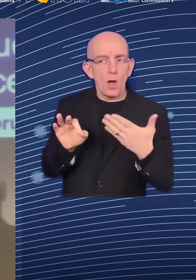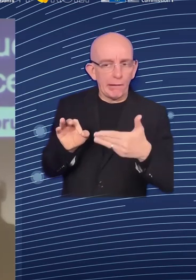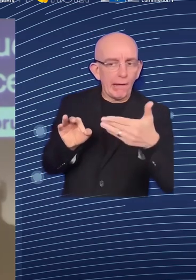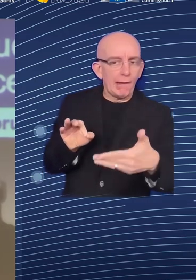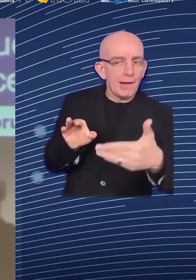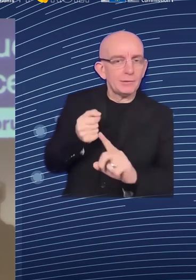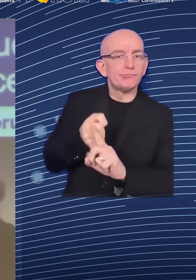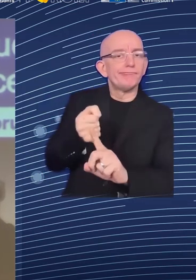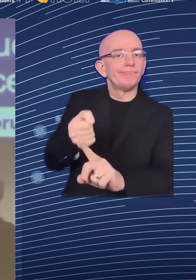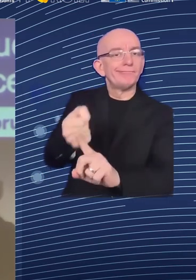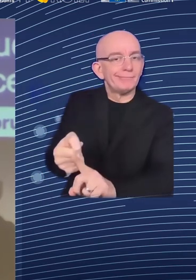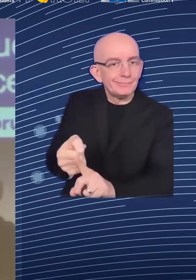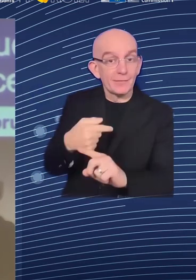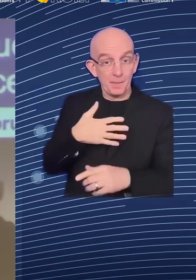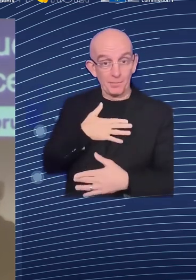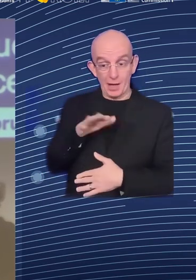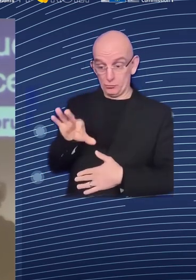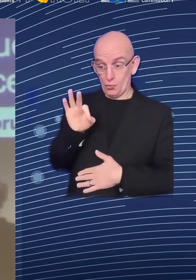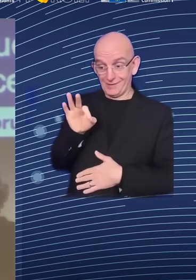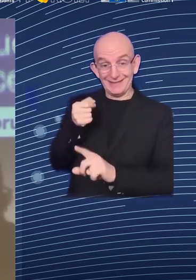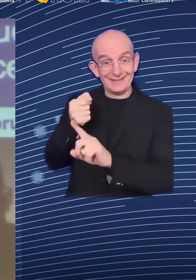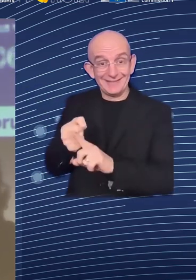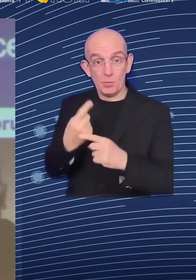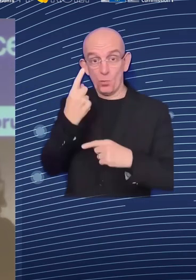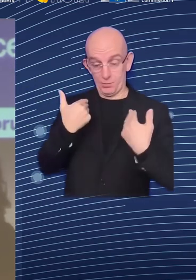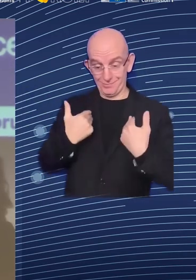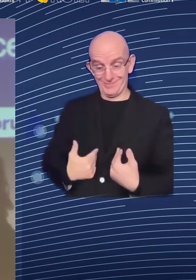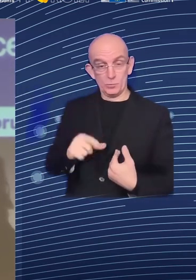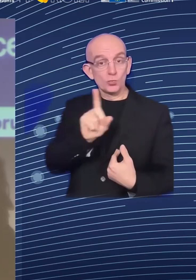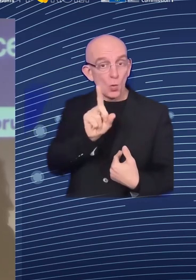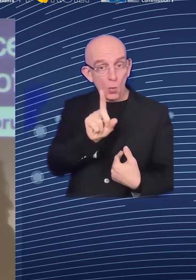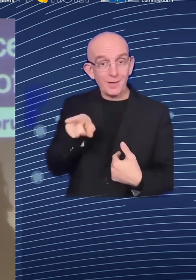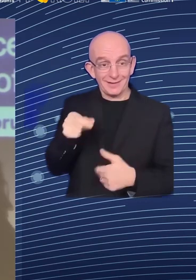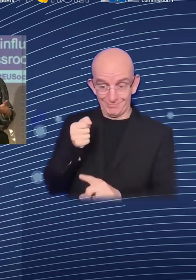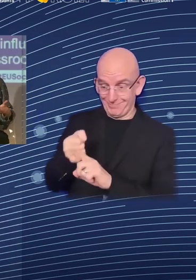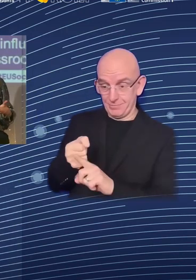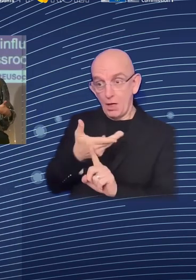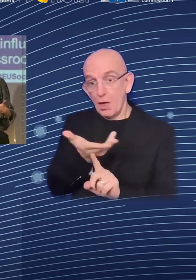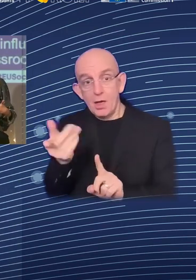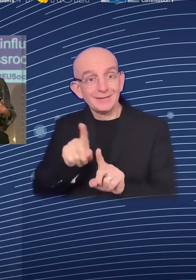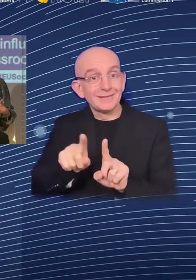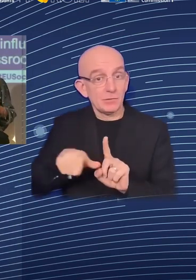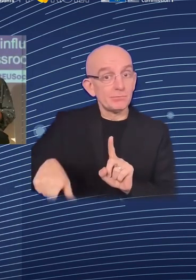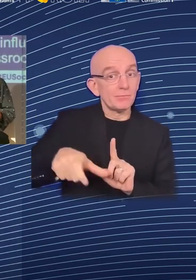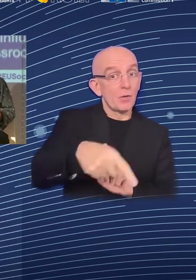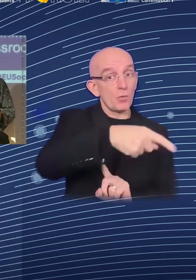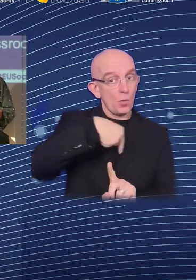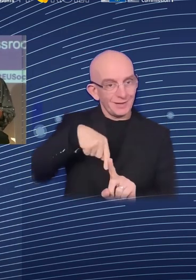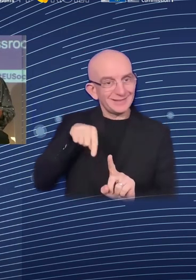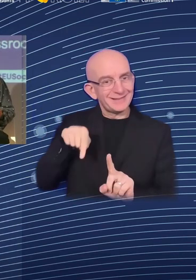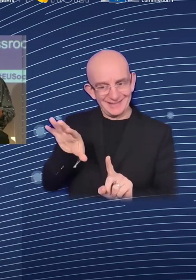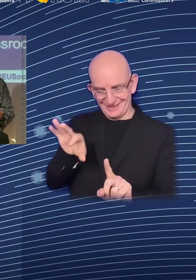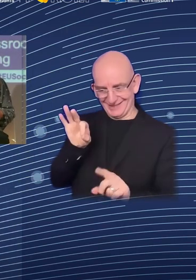train them or to show them that they are able to change what's going on around. So I think